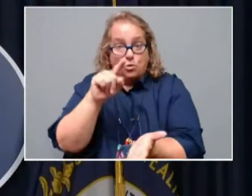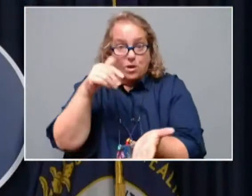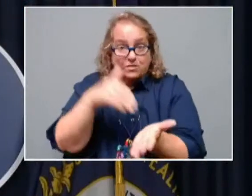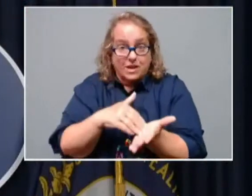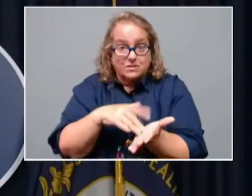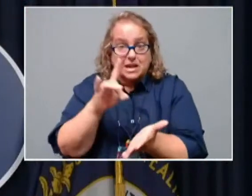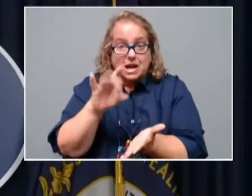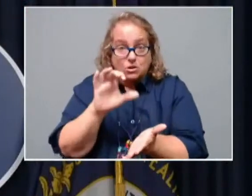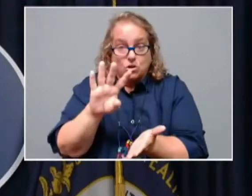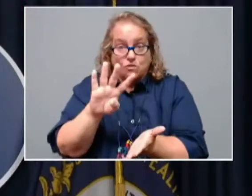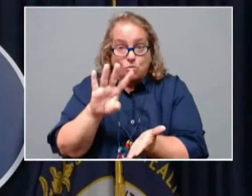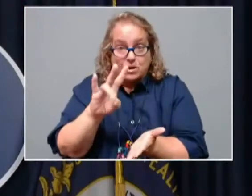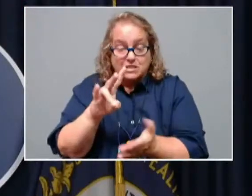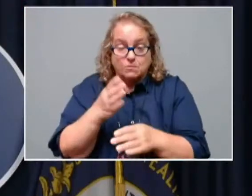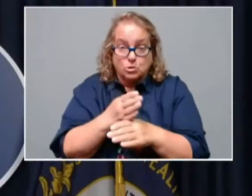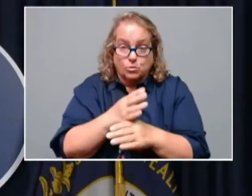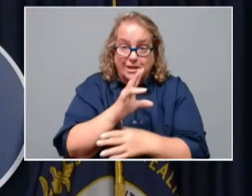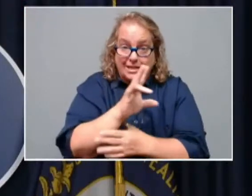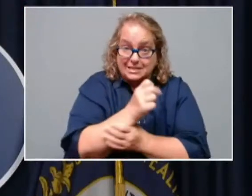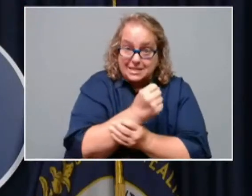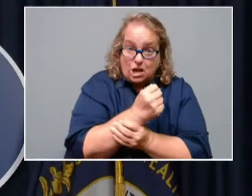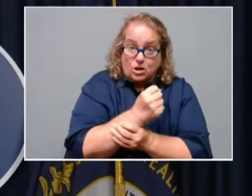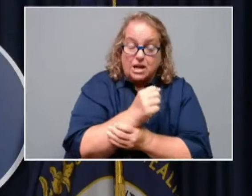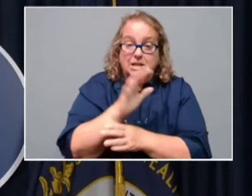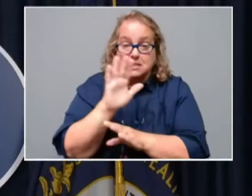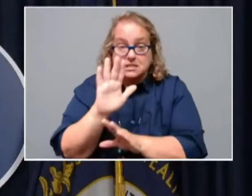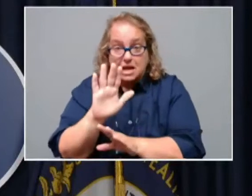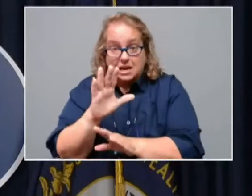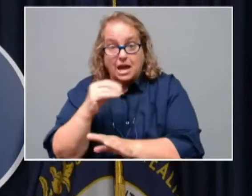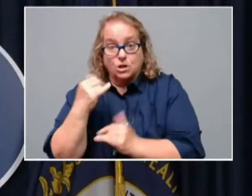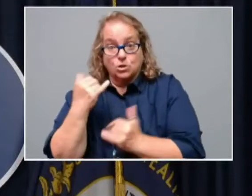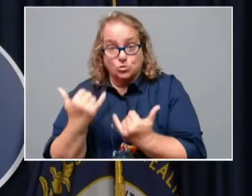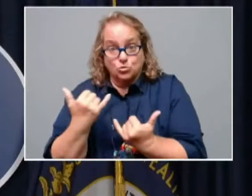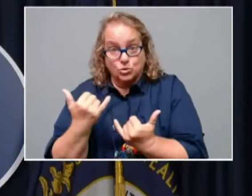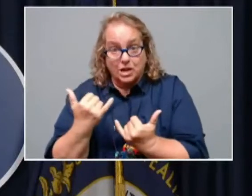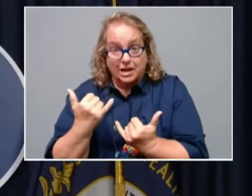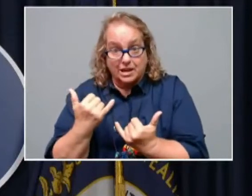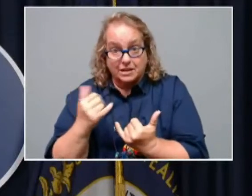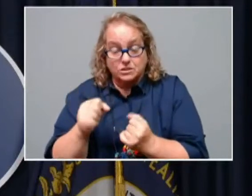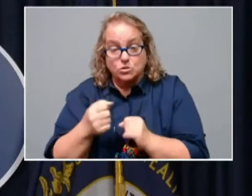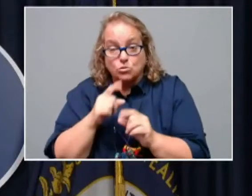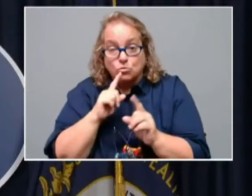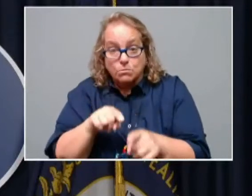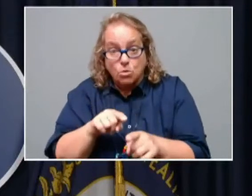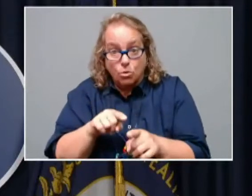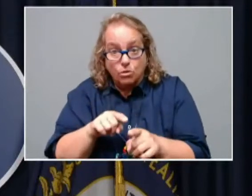31,847 between Saturday, Sunday, and today's report.